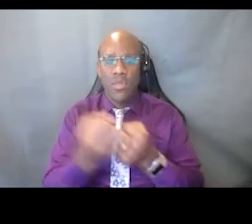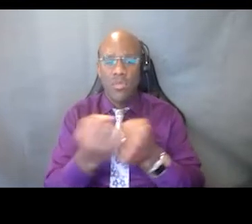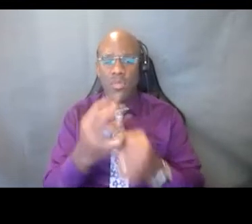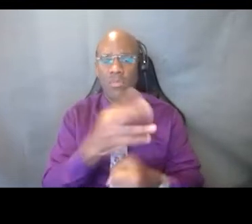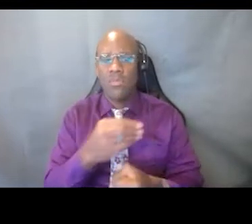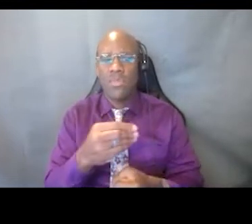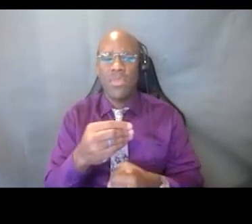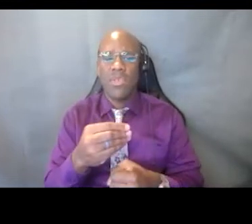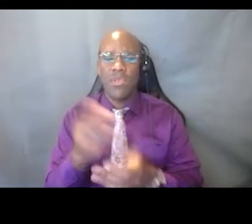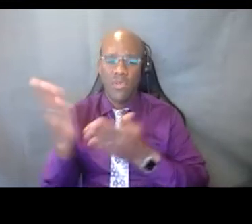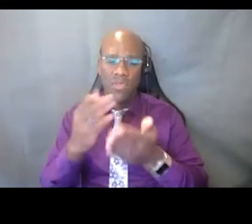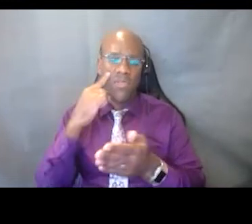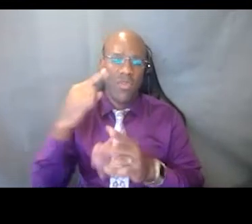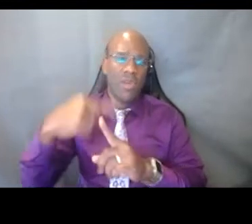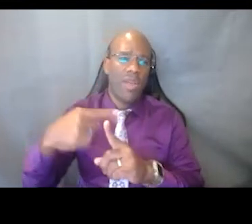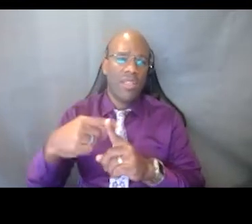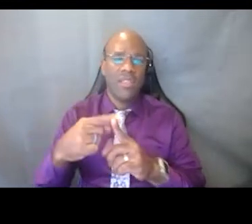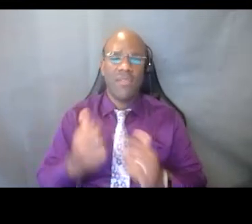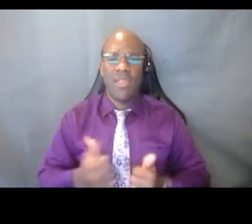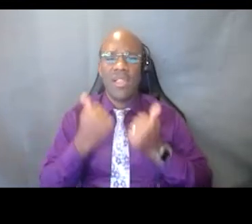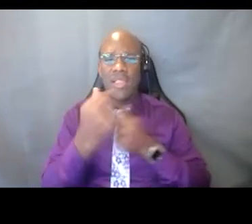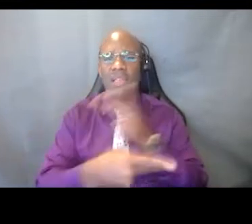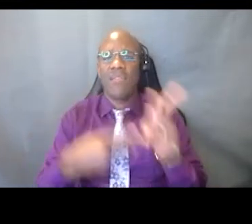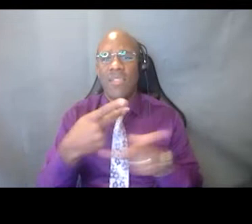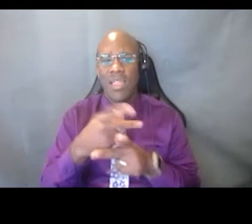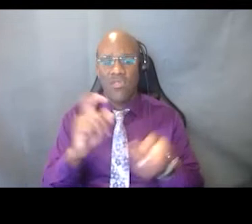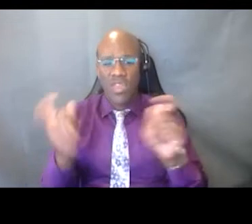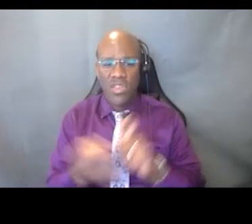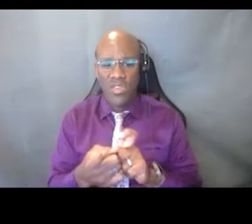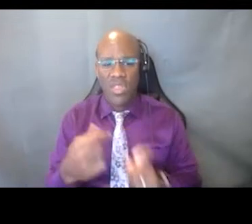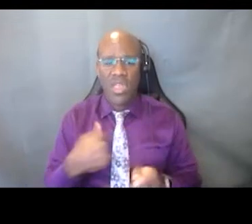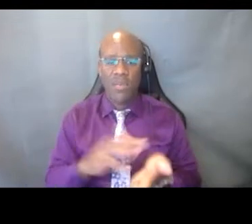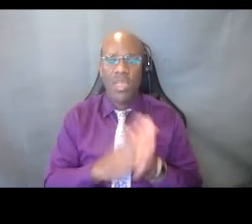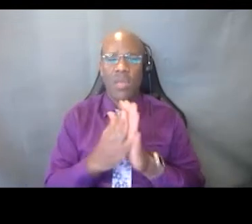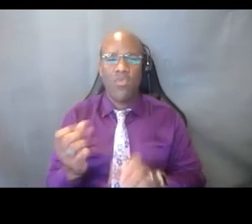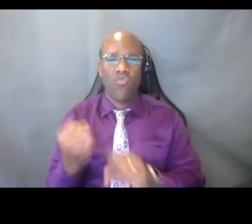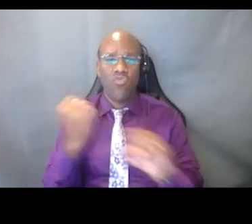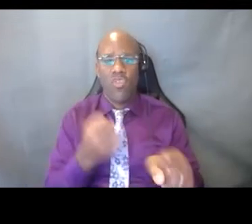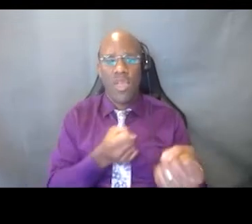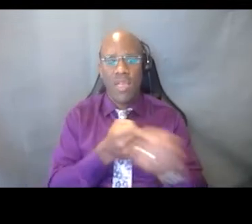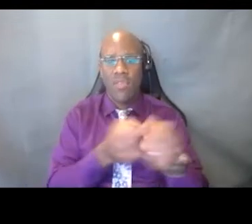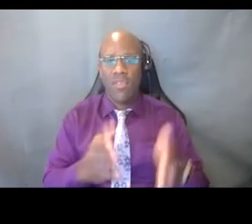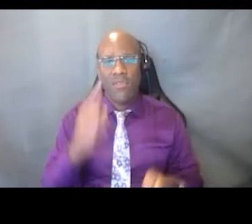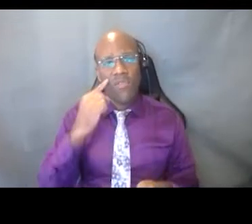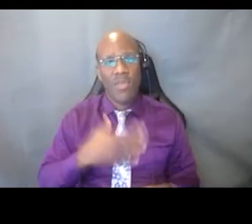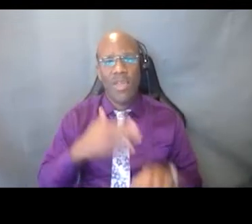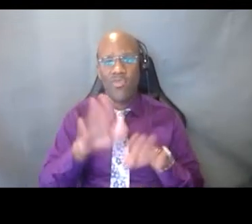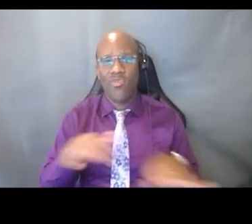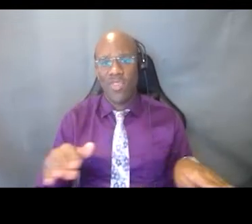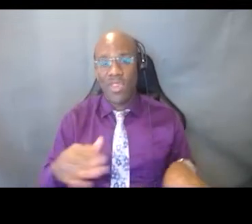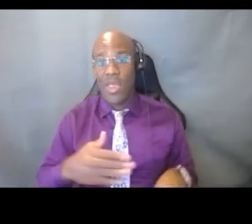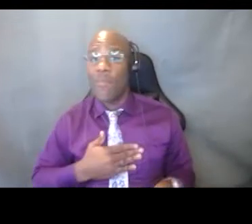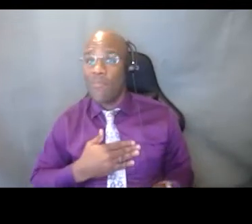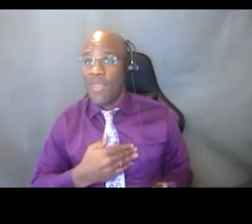my children. This is a personal good friend of mine, and she does have 2 twin boys. And I remember meeting her at a